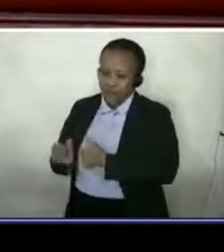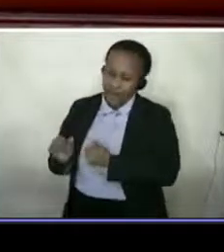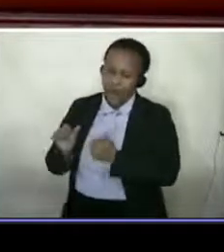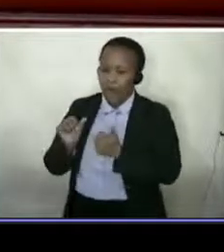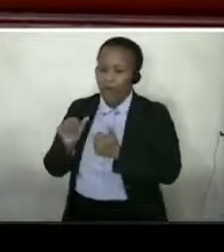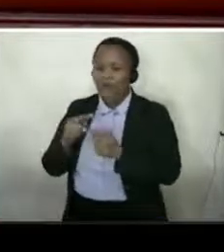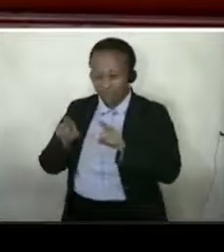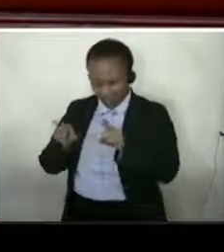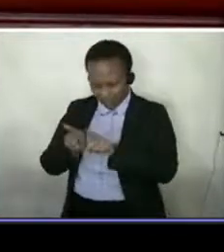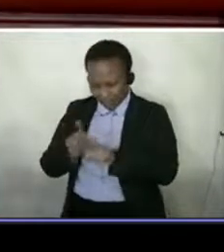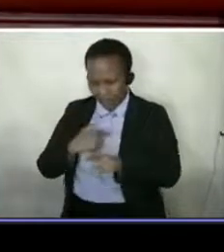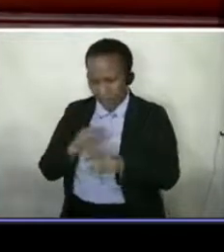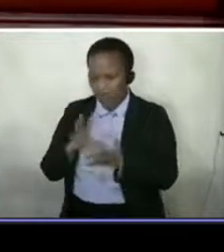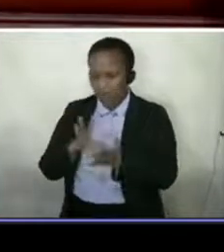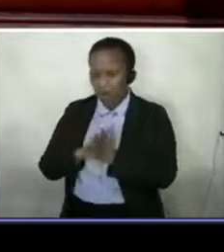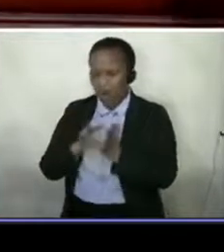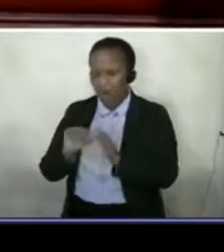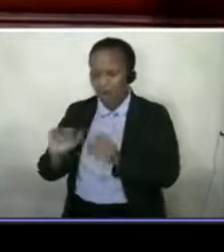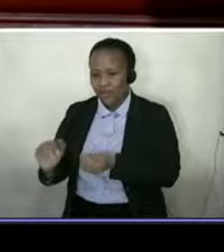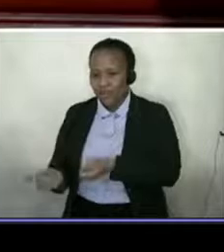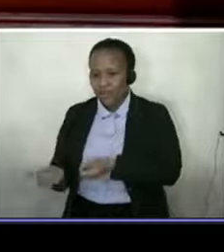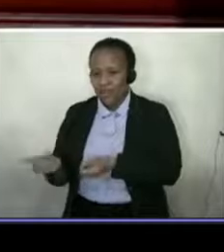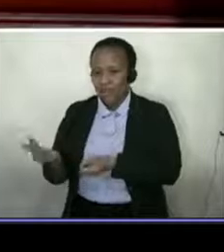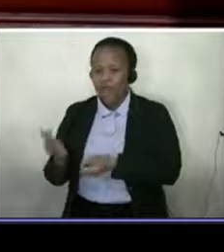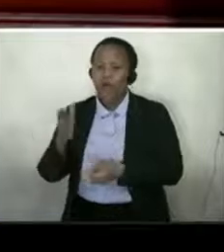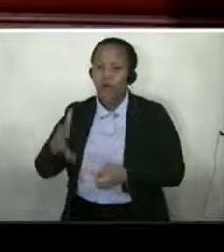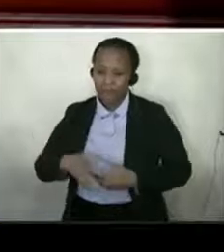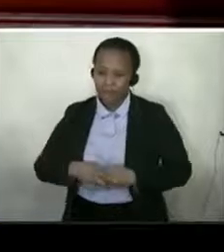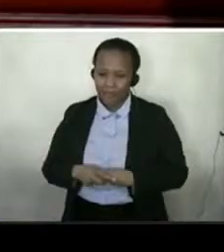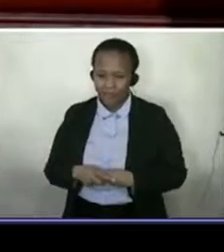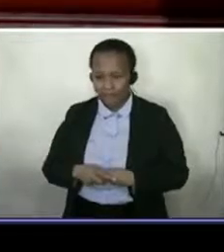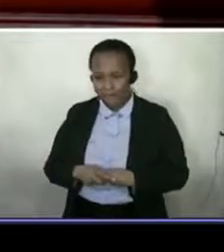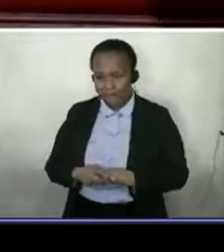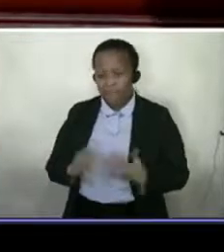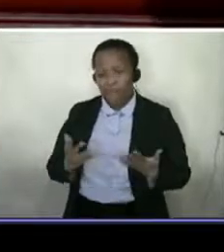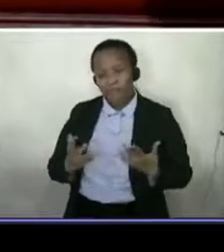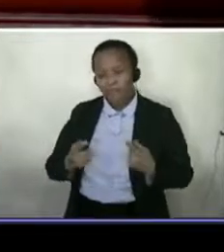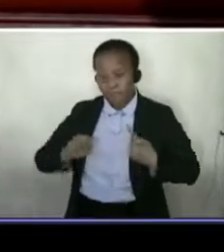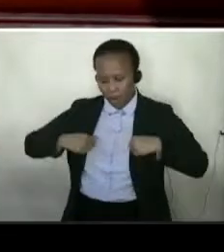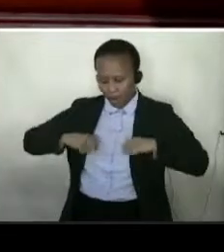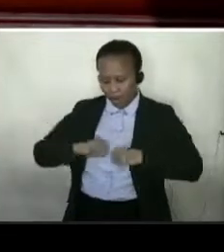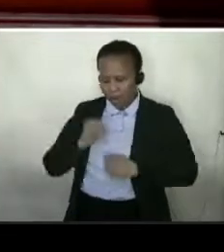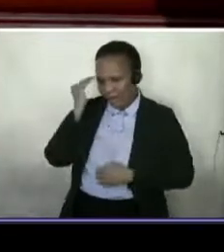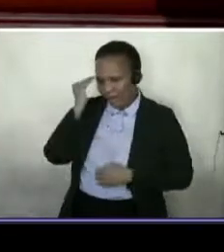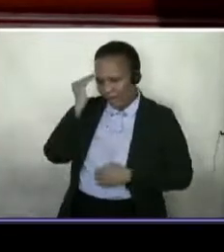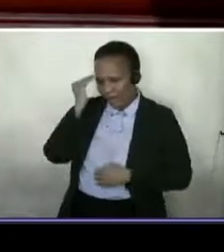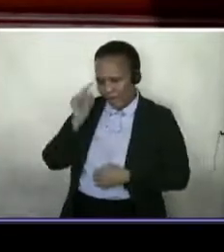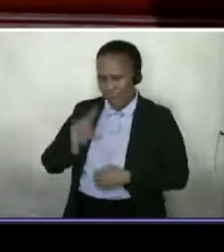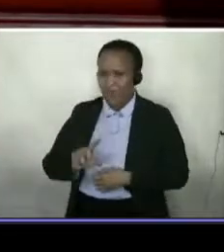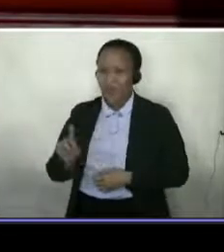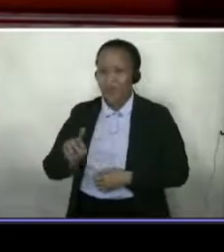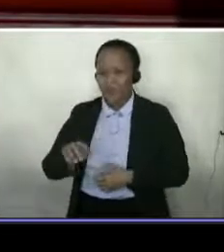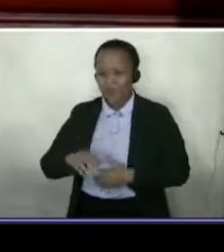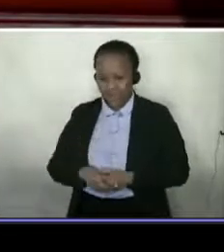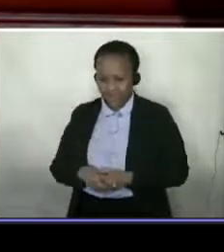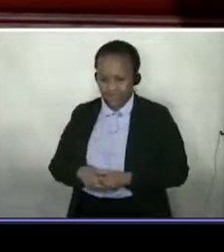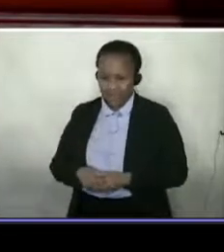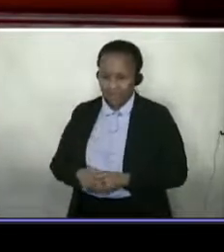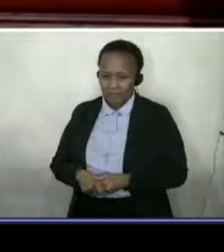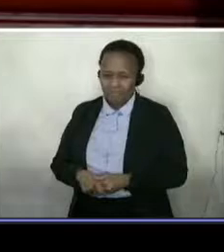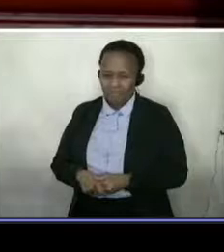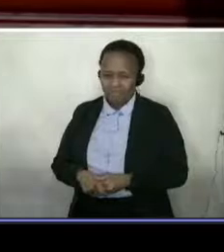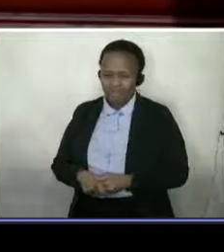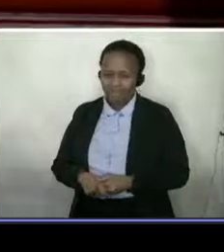copies as well. So what then we know is that through the pressure that